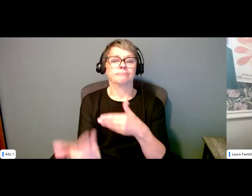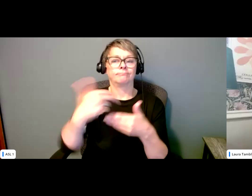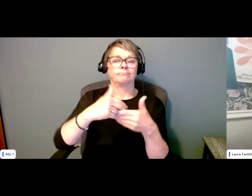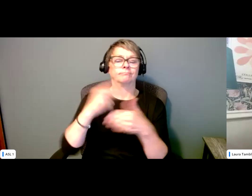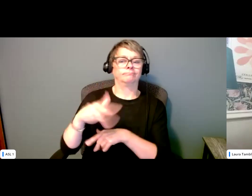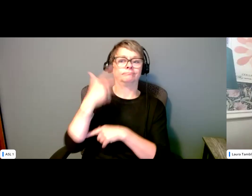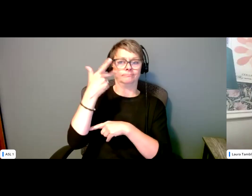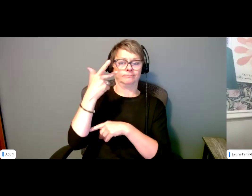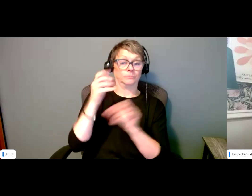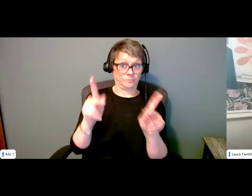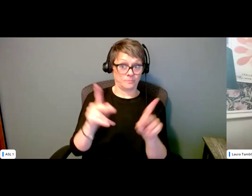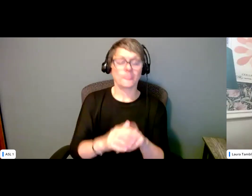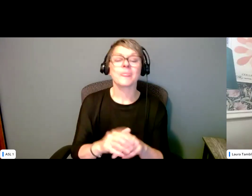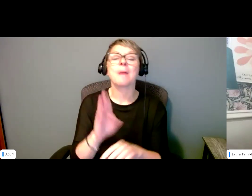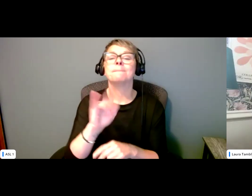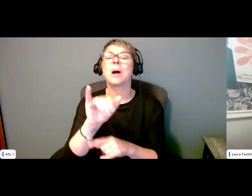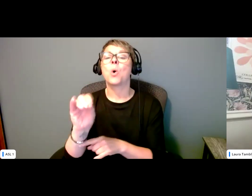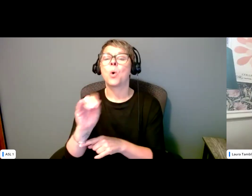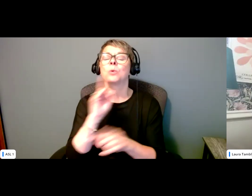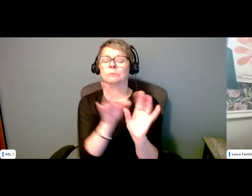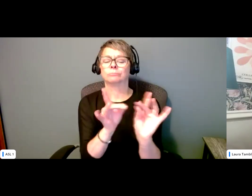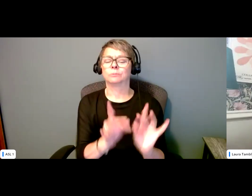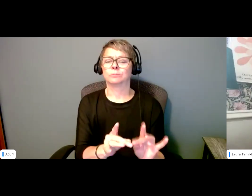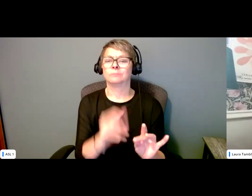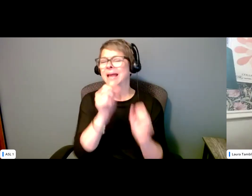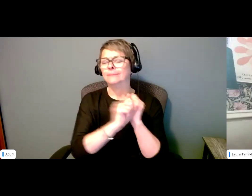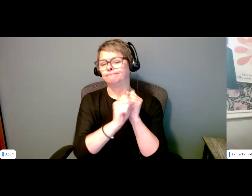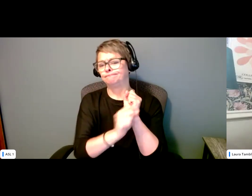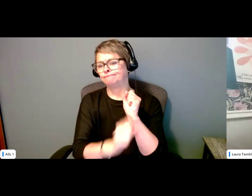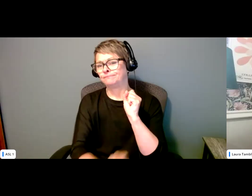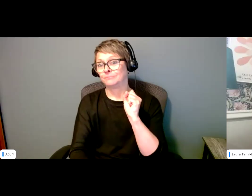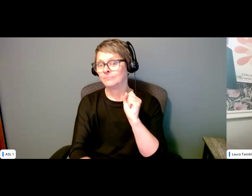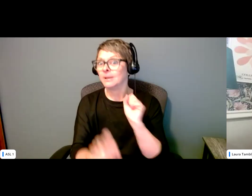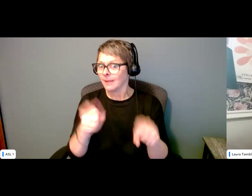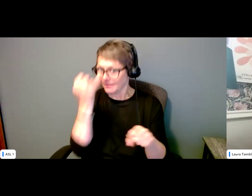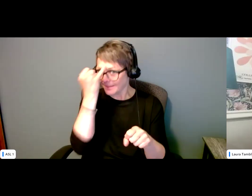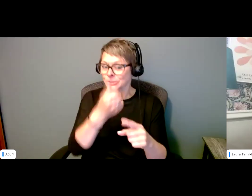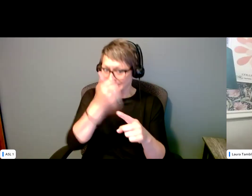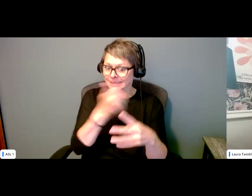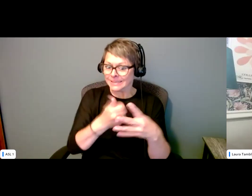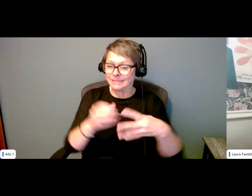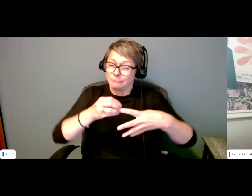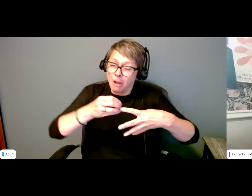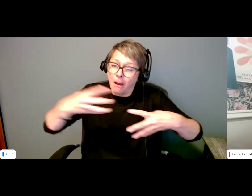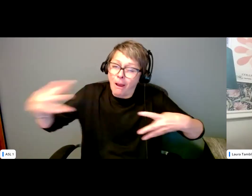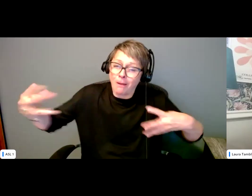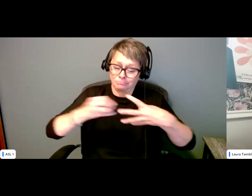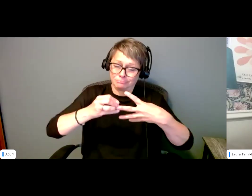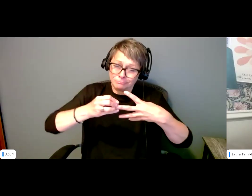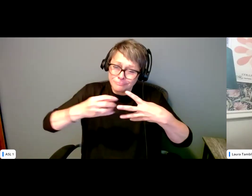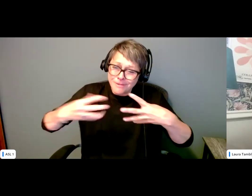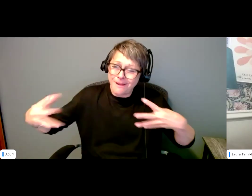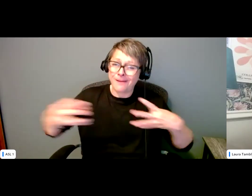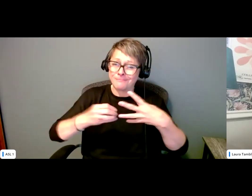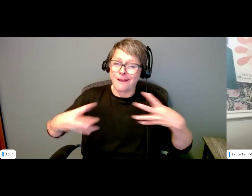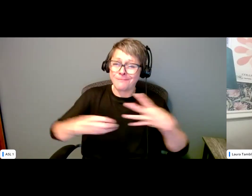put their bios in as well. I'm not going to take too much time on their bios because, as you can imagine, every one of them is very robust. So I'll put their full bios in